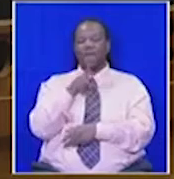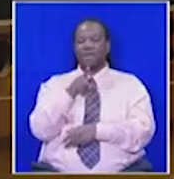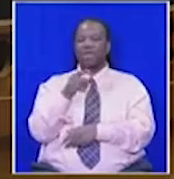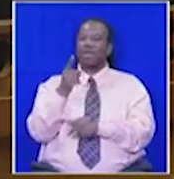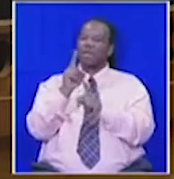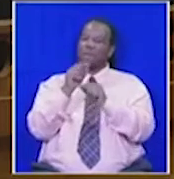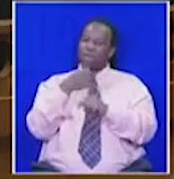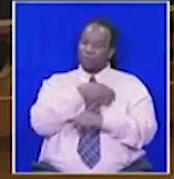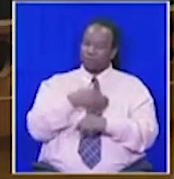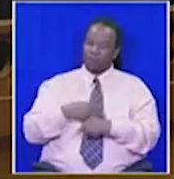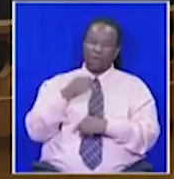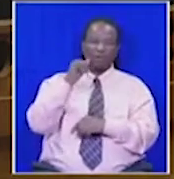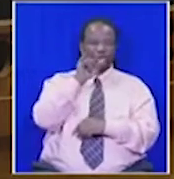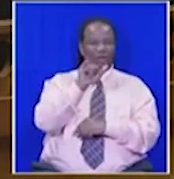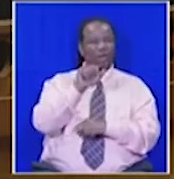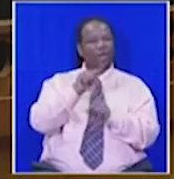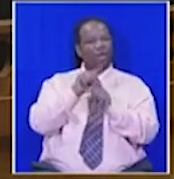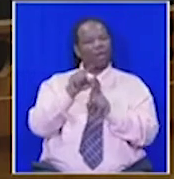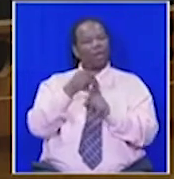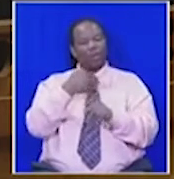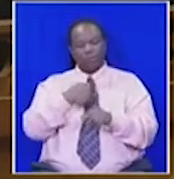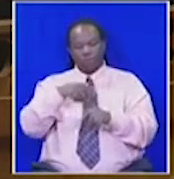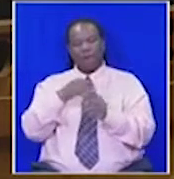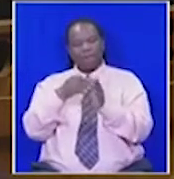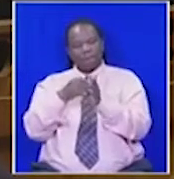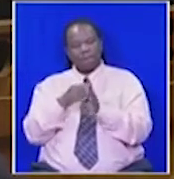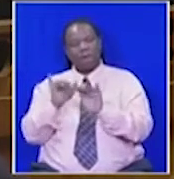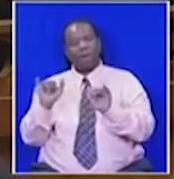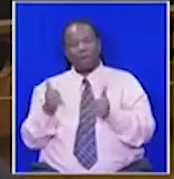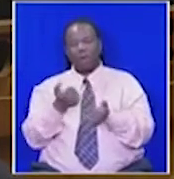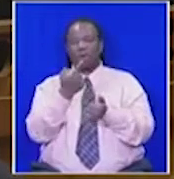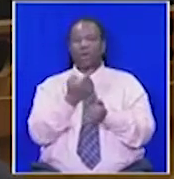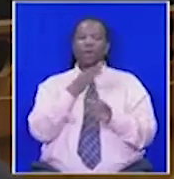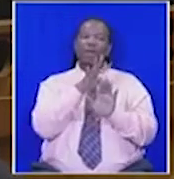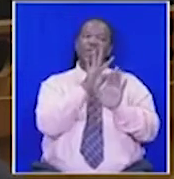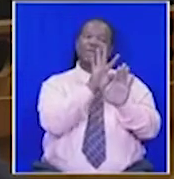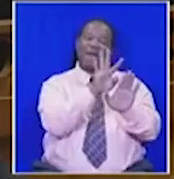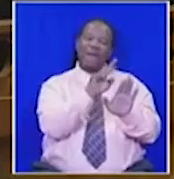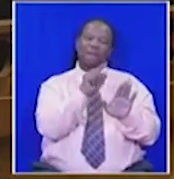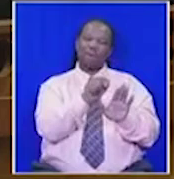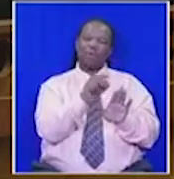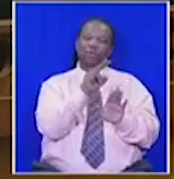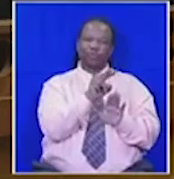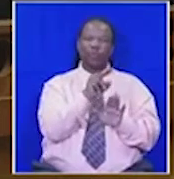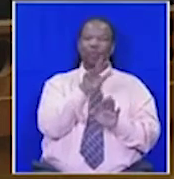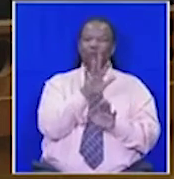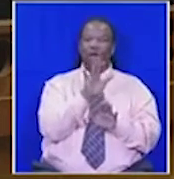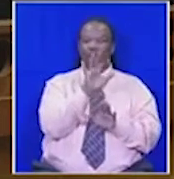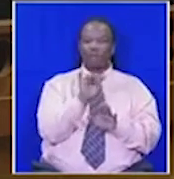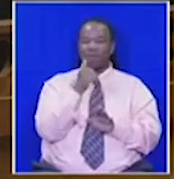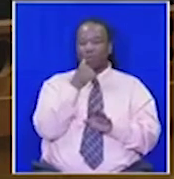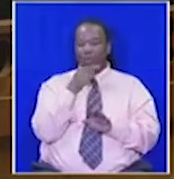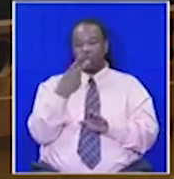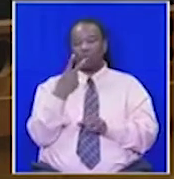we proposed to reprioritize 9.52 billion rand in the 2016-17 budget